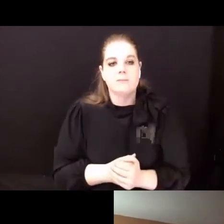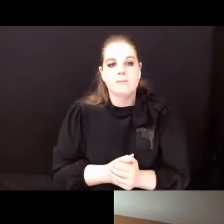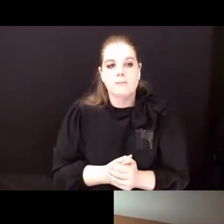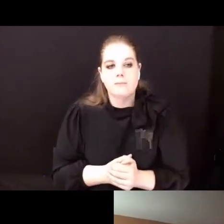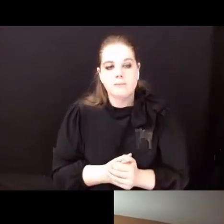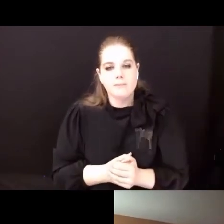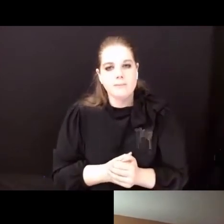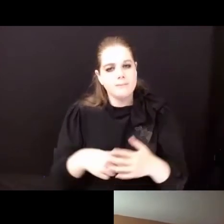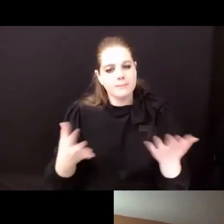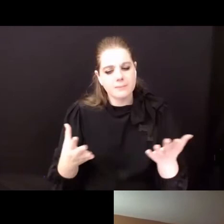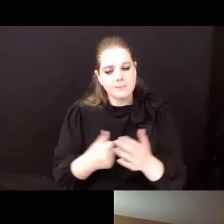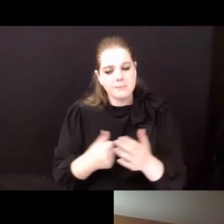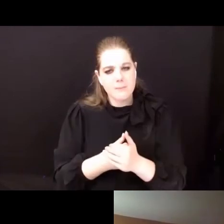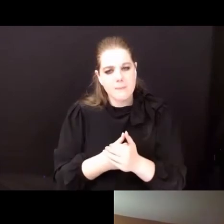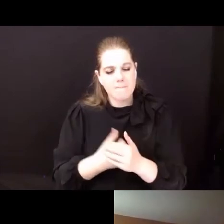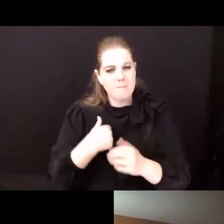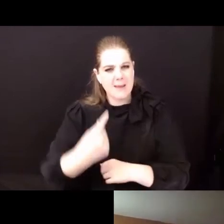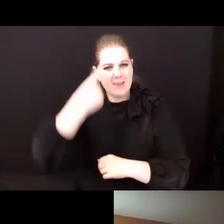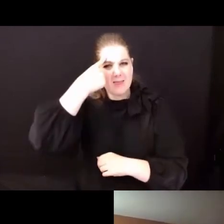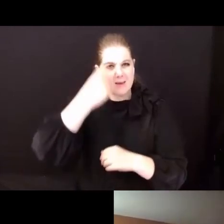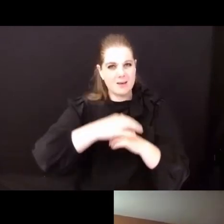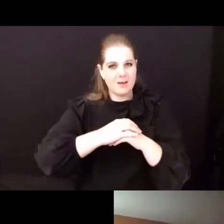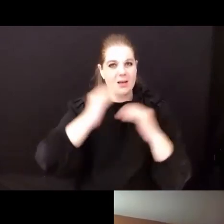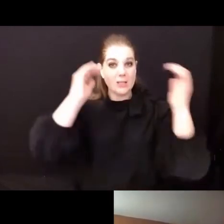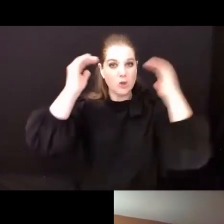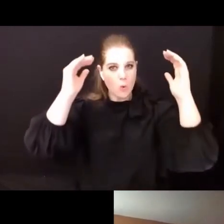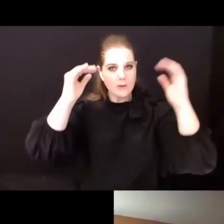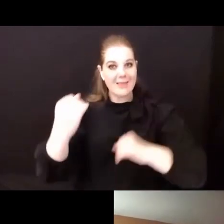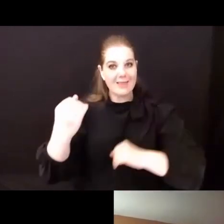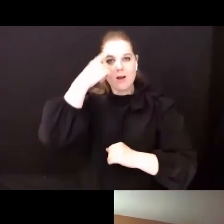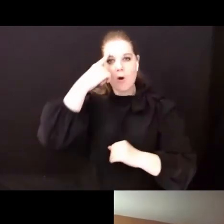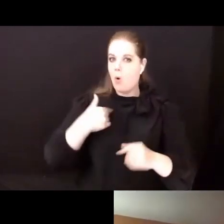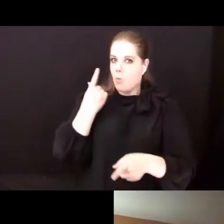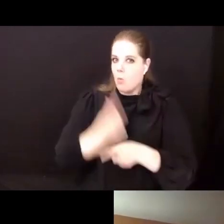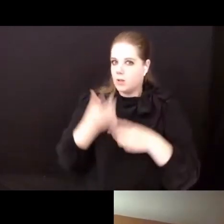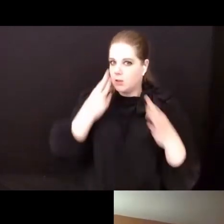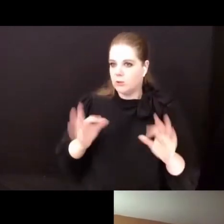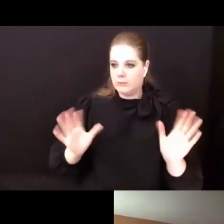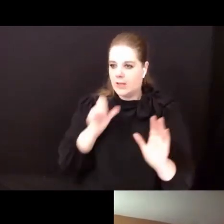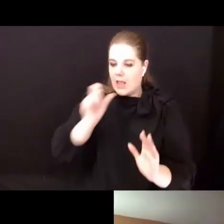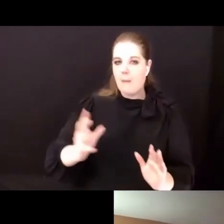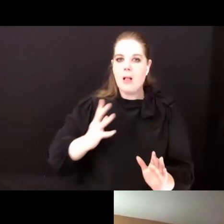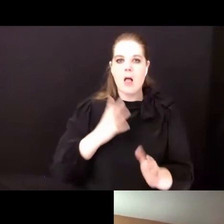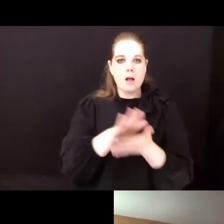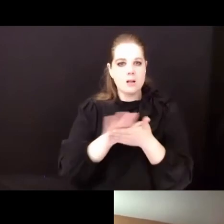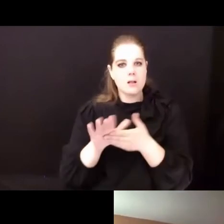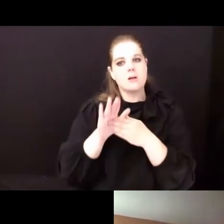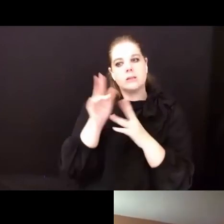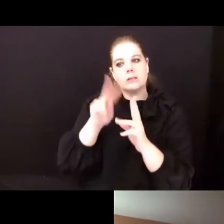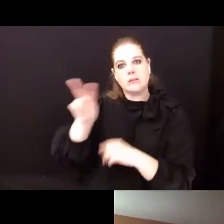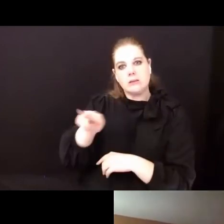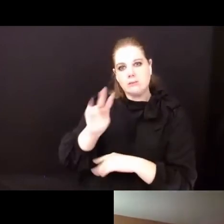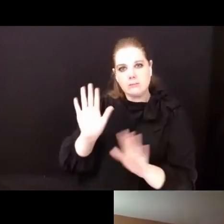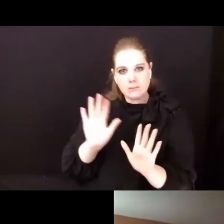I think the adults think I'm doing the right thing because it's not polite to stare, it's not.